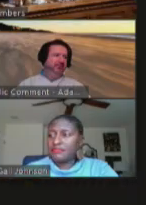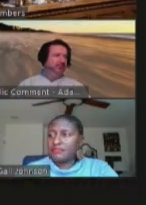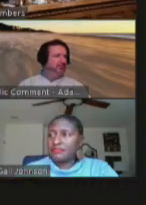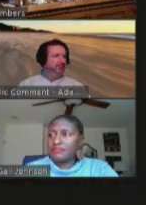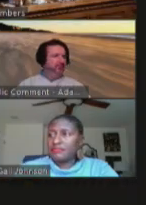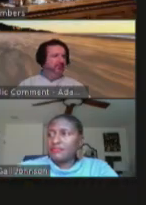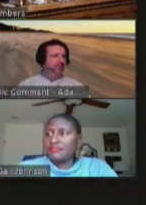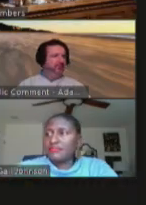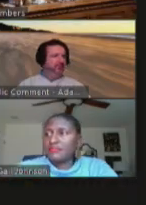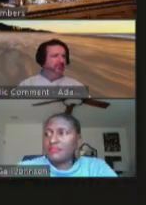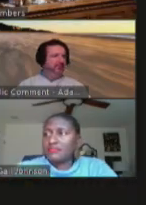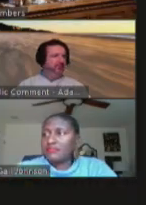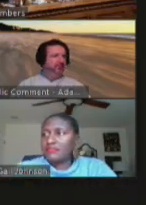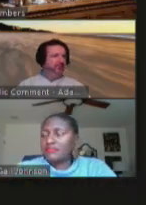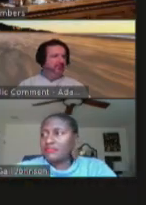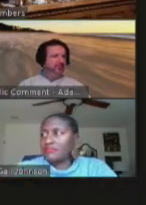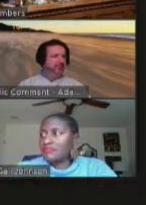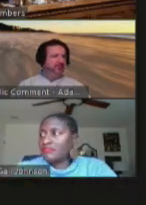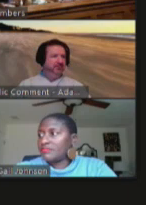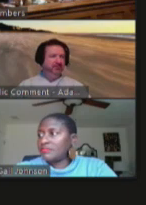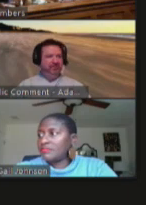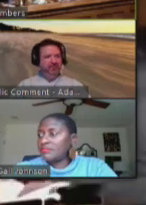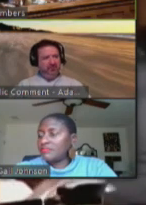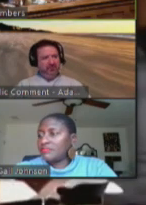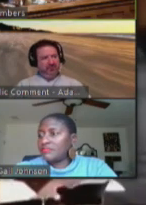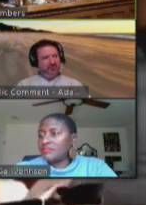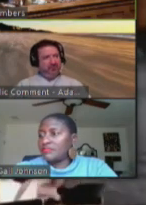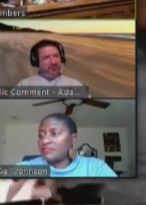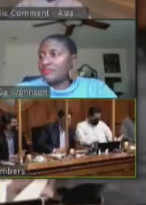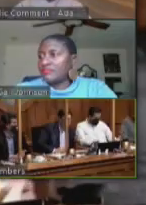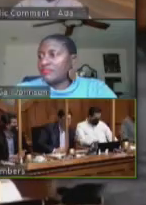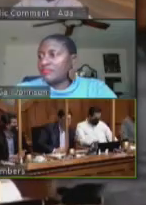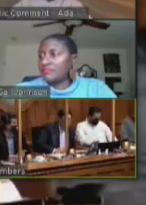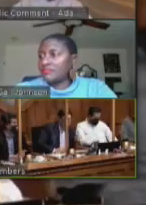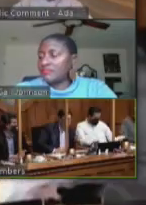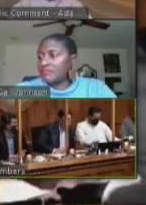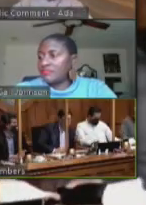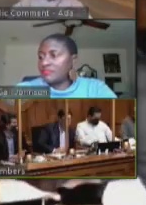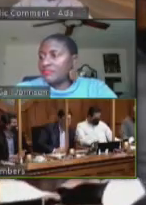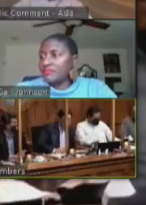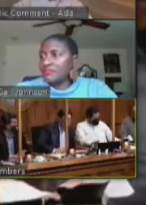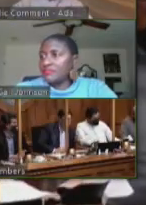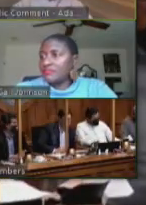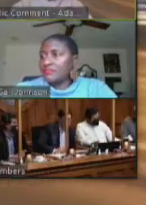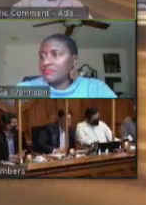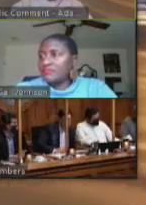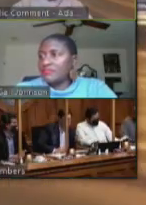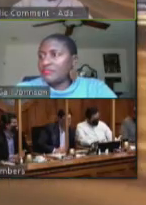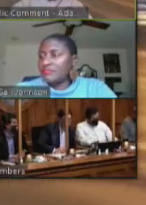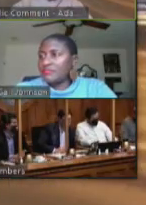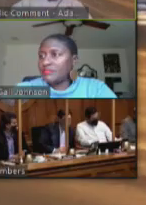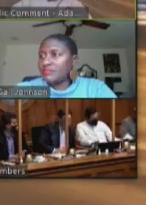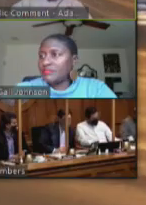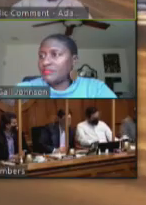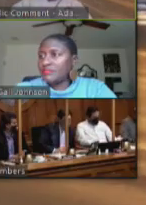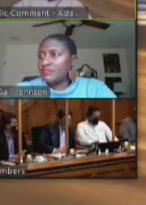I don't believe we have anyone else waiting. No? Okay. Adam, do you have anybody that's called in that's an applicant? No, Mr. Mayor, we have nobody on the